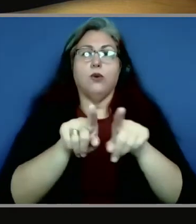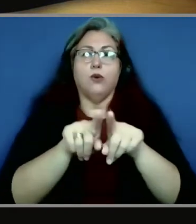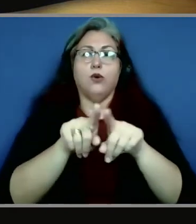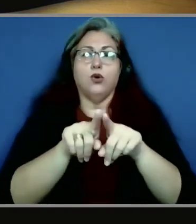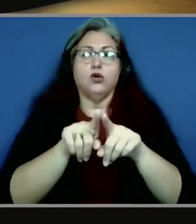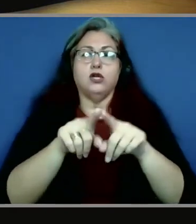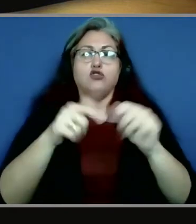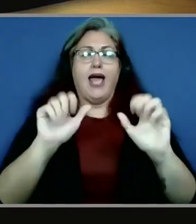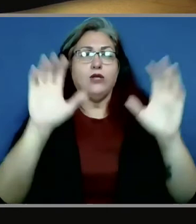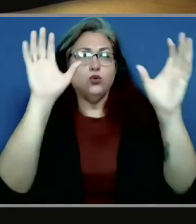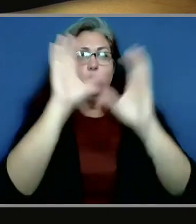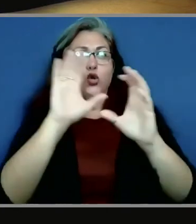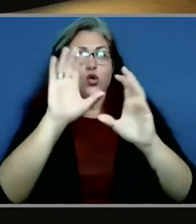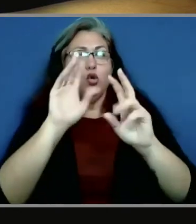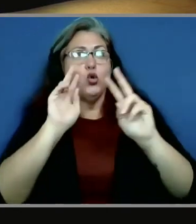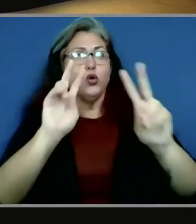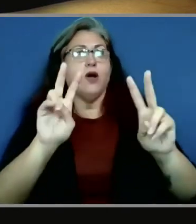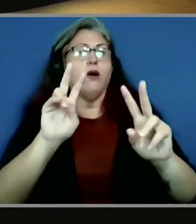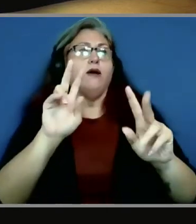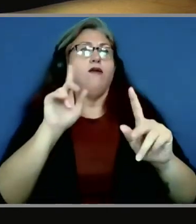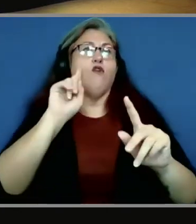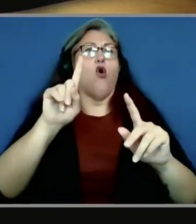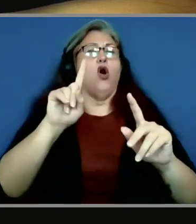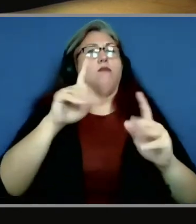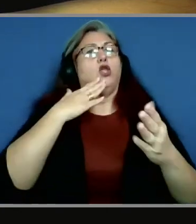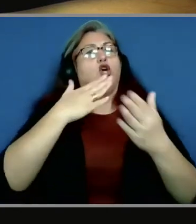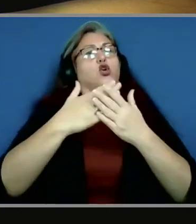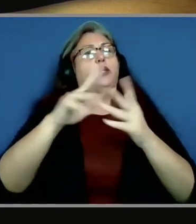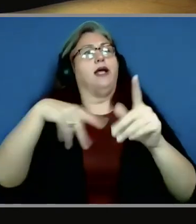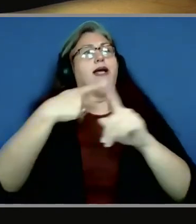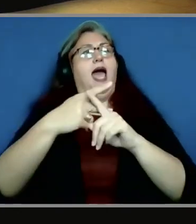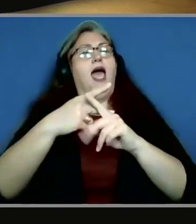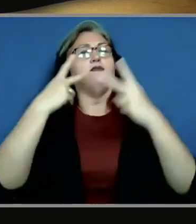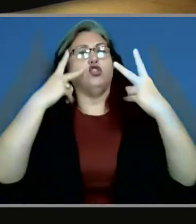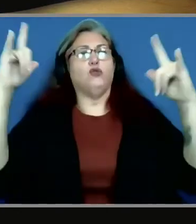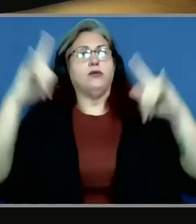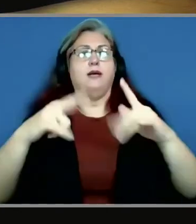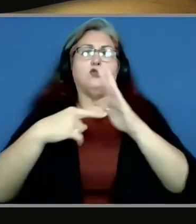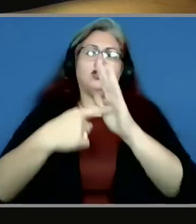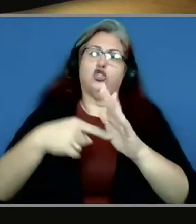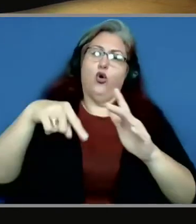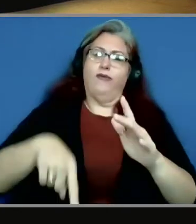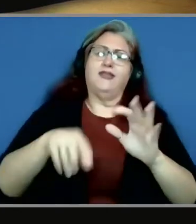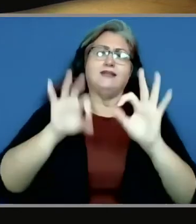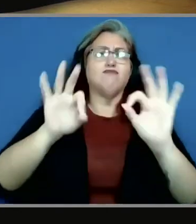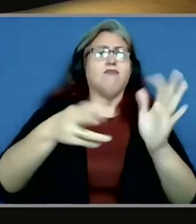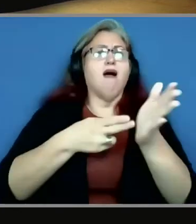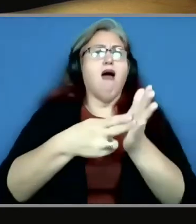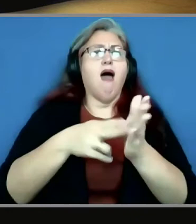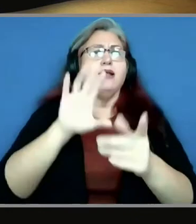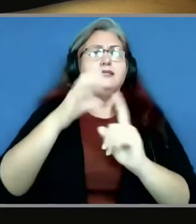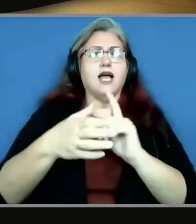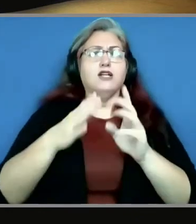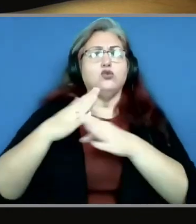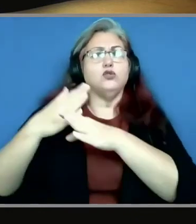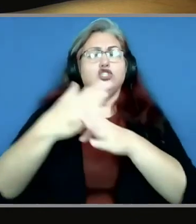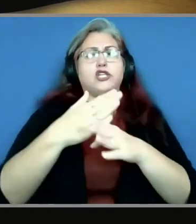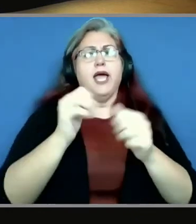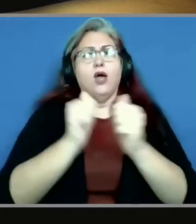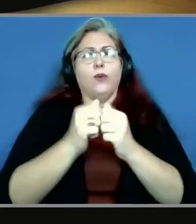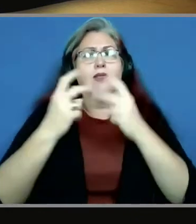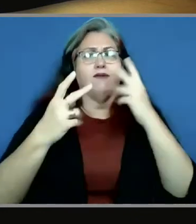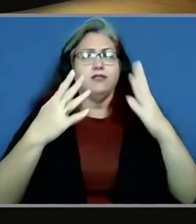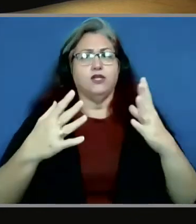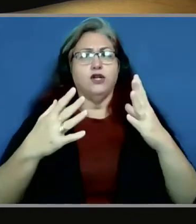look forward to the type of tourism that we want to see that highlights our authentic culture, that shares that with the visitors,